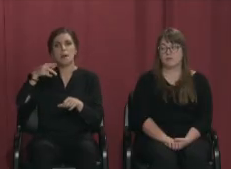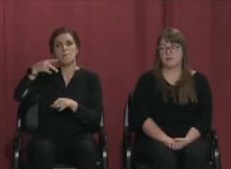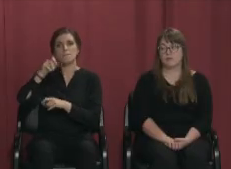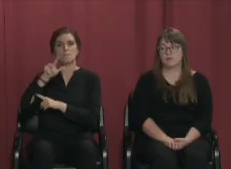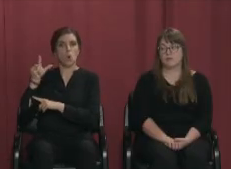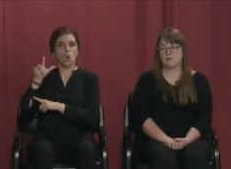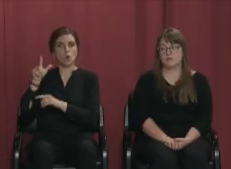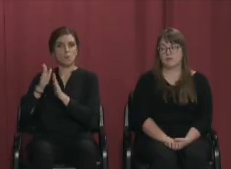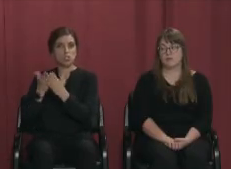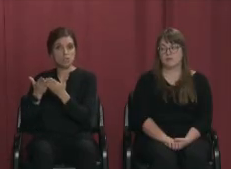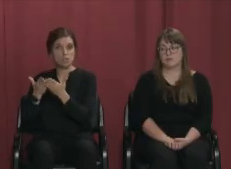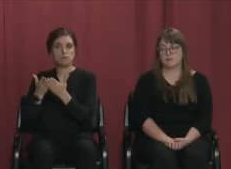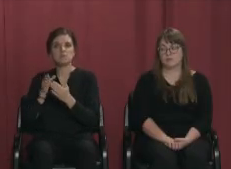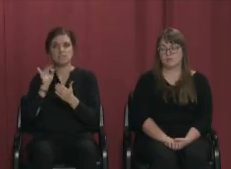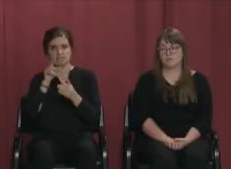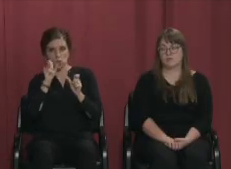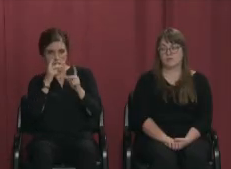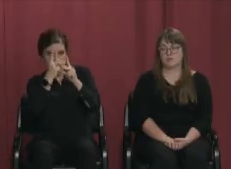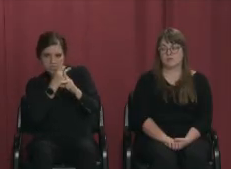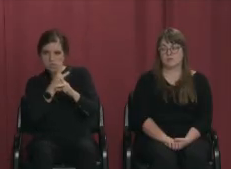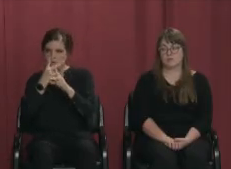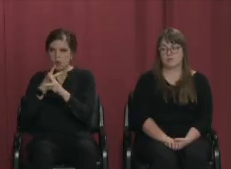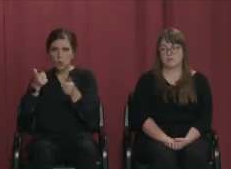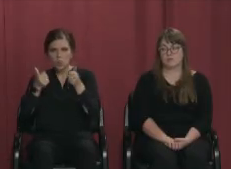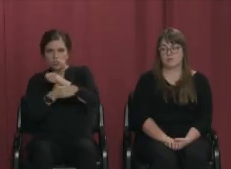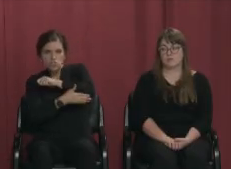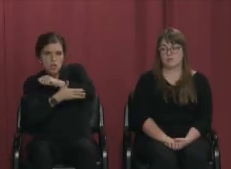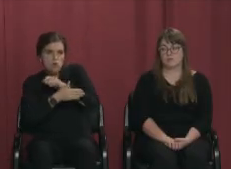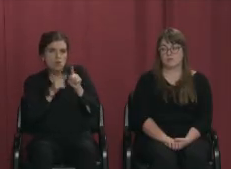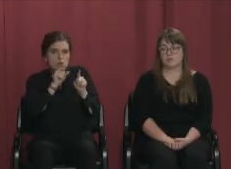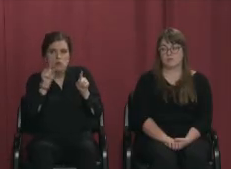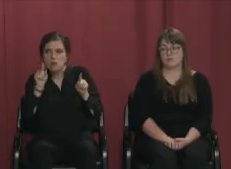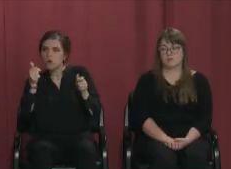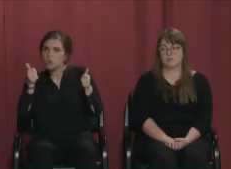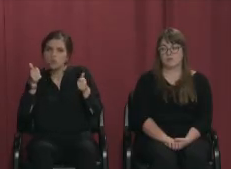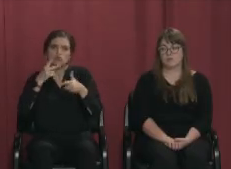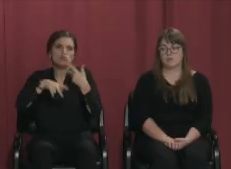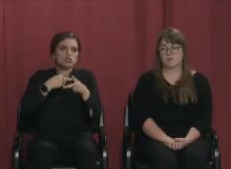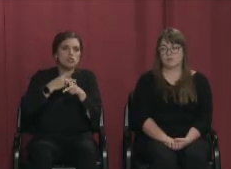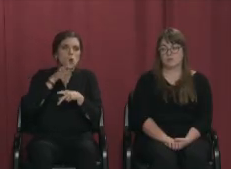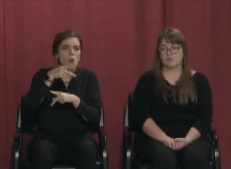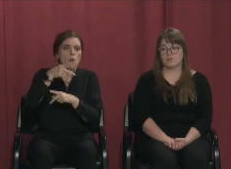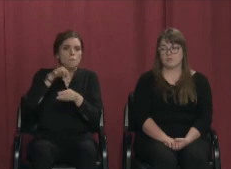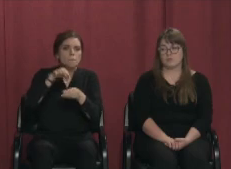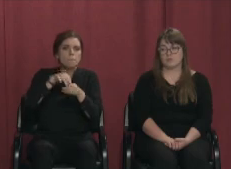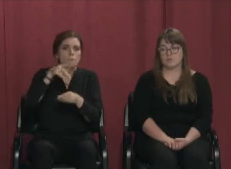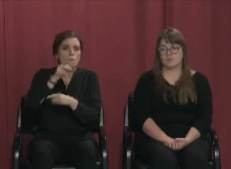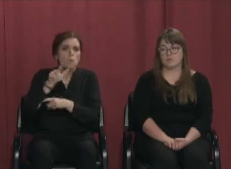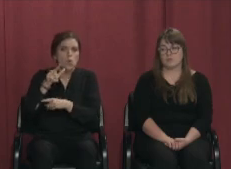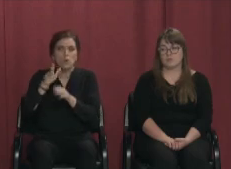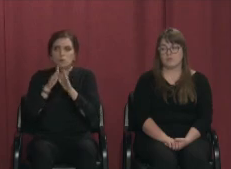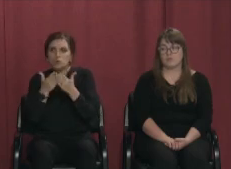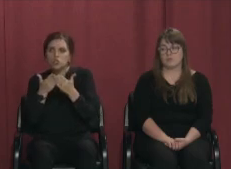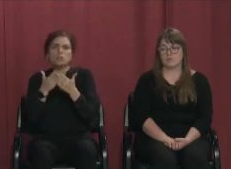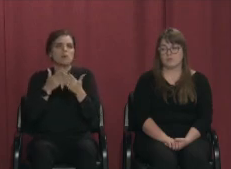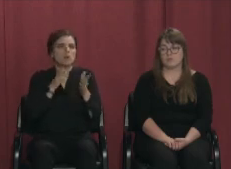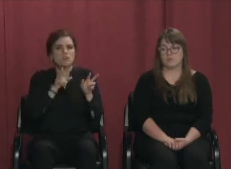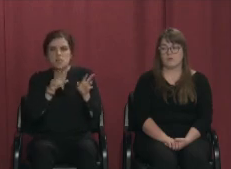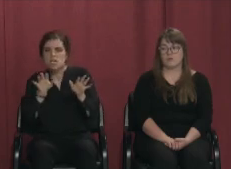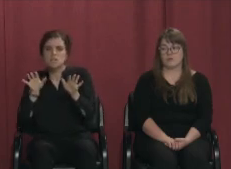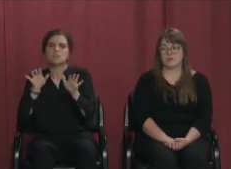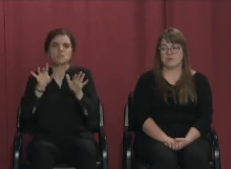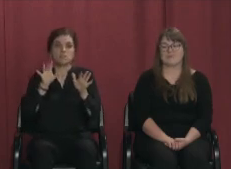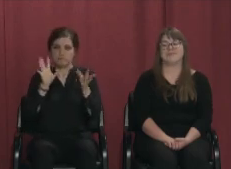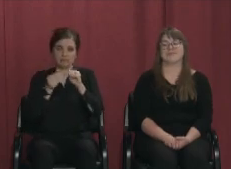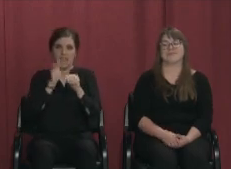out which county has which poll books, and now you've got 88 different counties doing that, then that's the easy part, okay? The